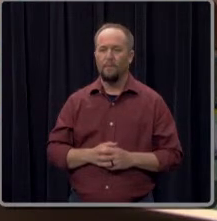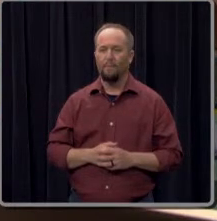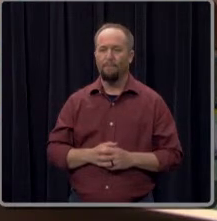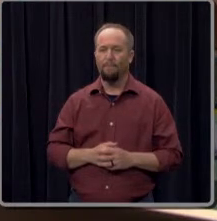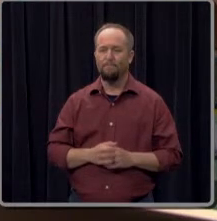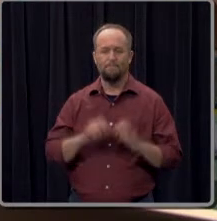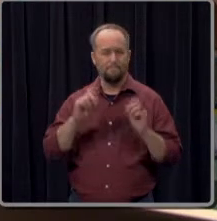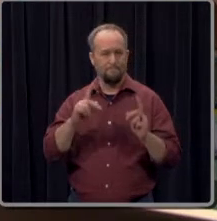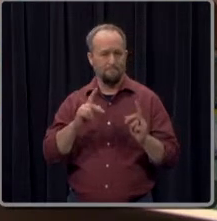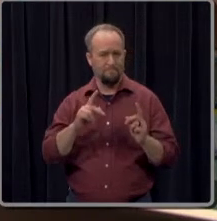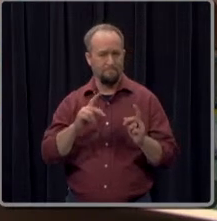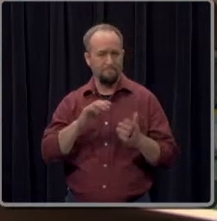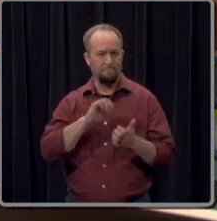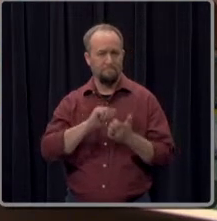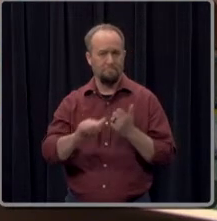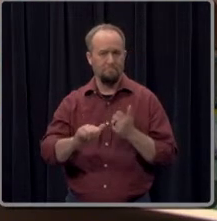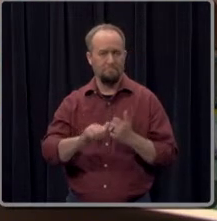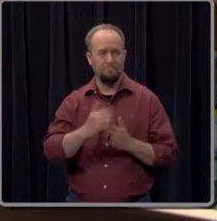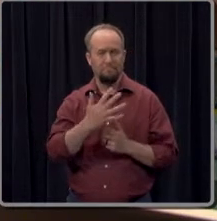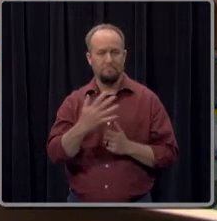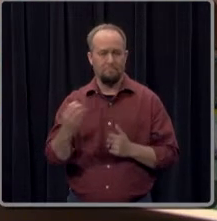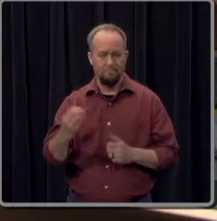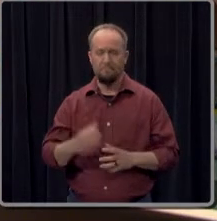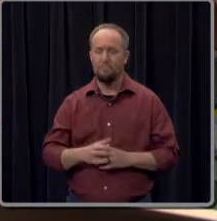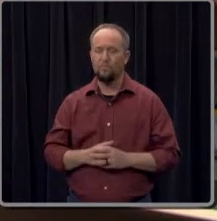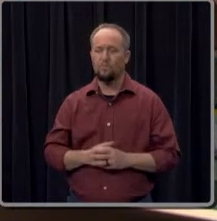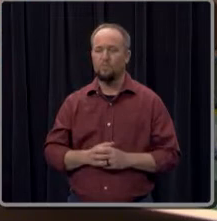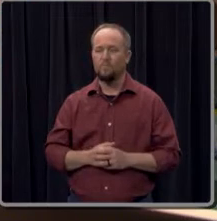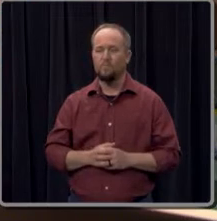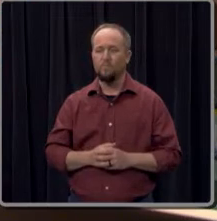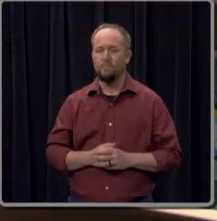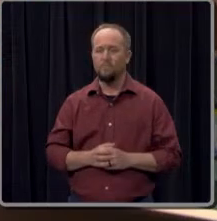All right, motion passes 5-0.